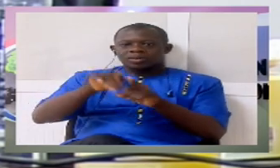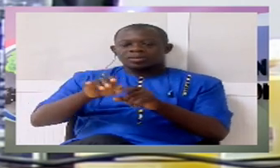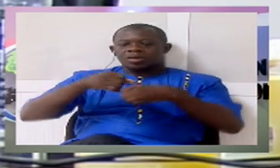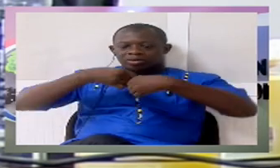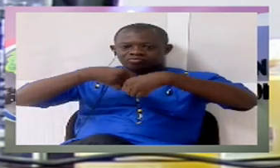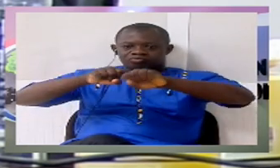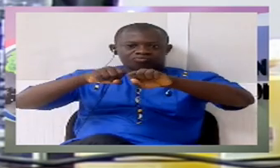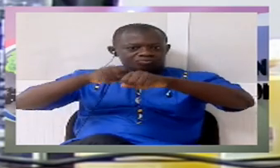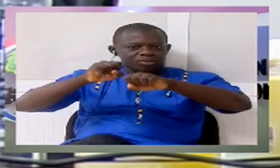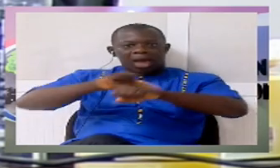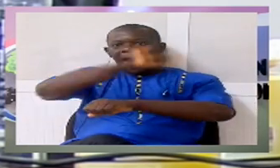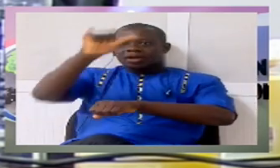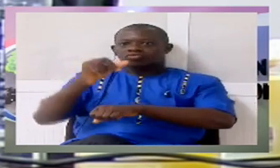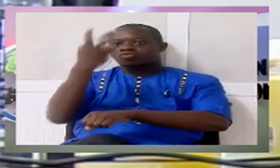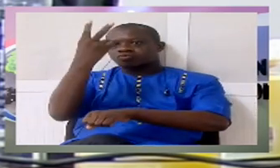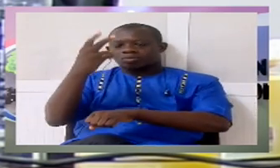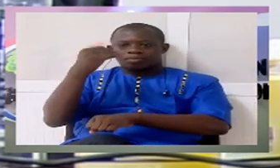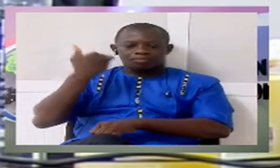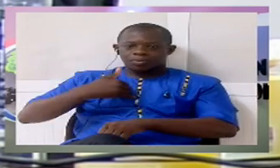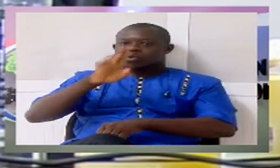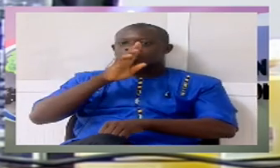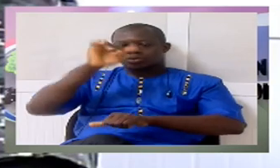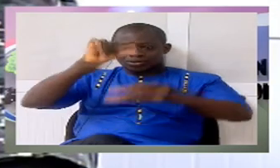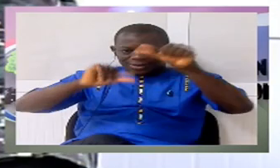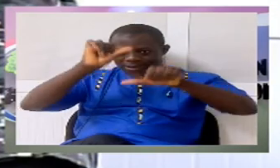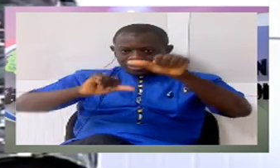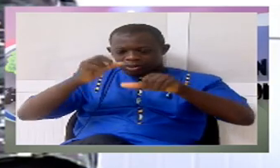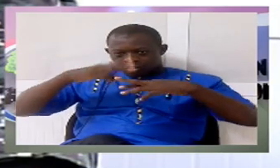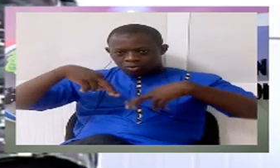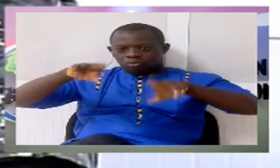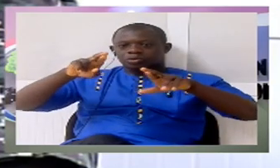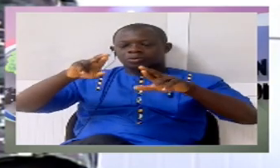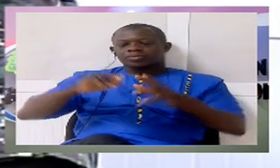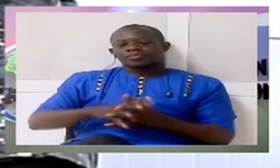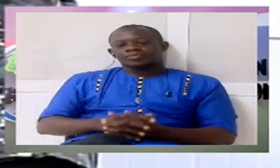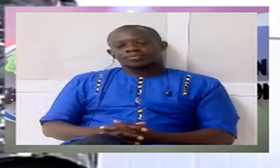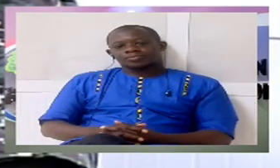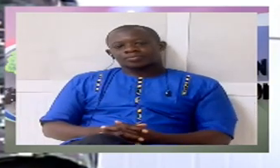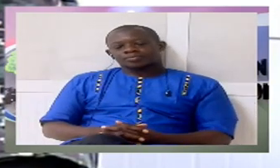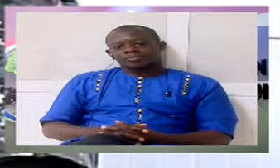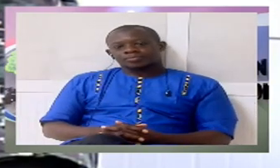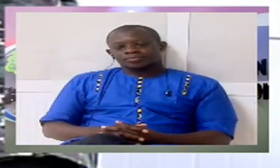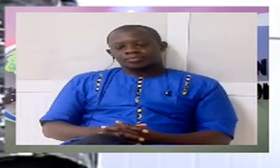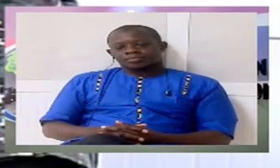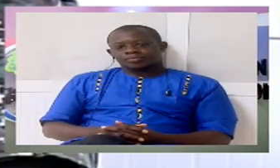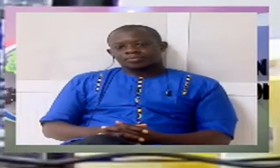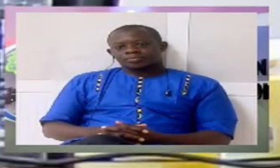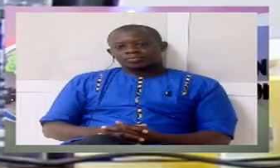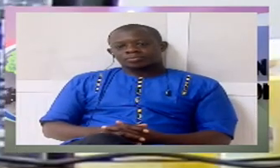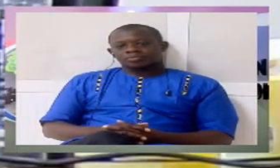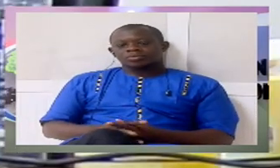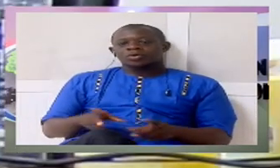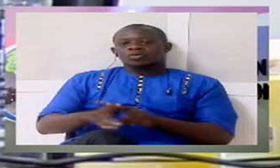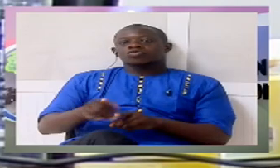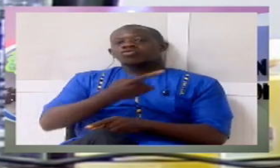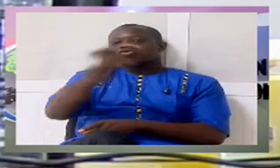outrider and the two sweepers. Legi mon sa moto bi mo ngi nekkon ci gannaaw outrider bi ak ñaari sweeper yi. How close were